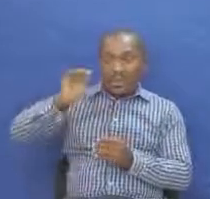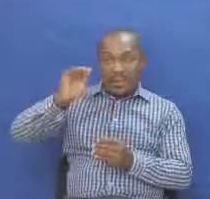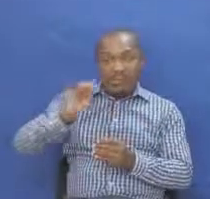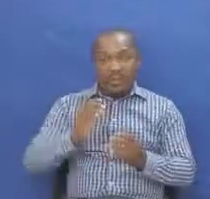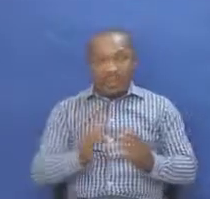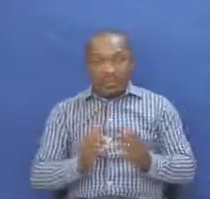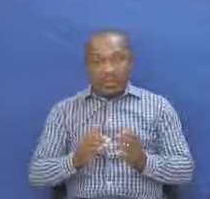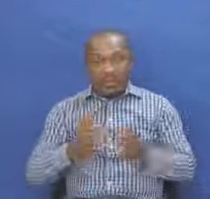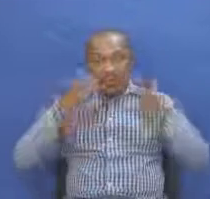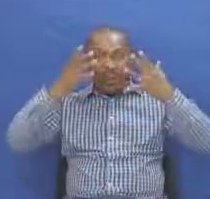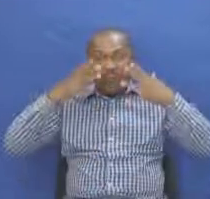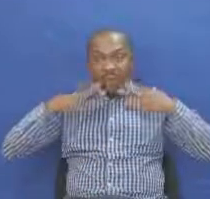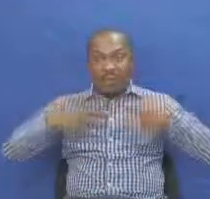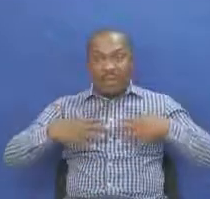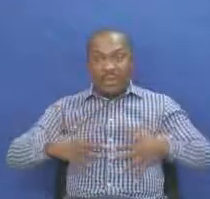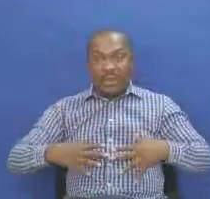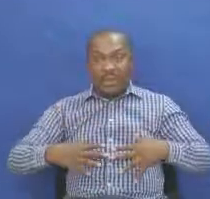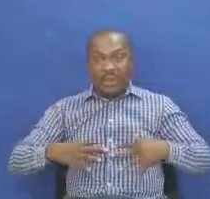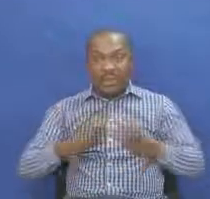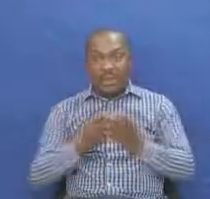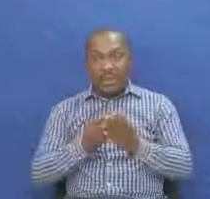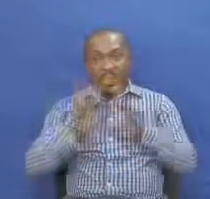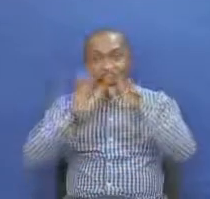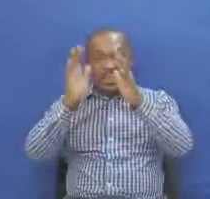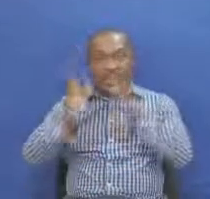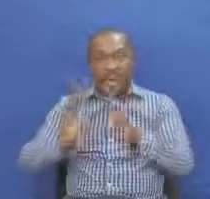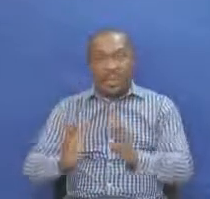of an organism.